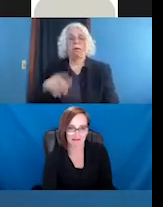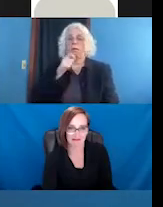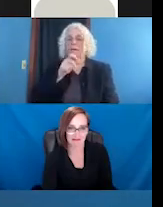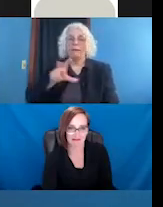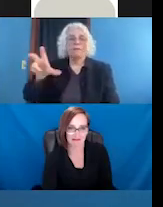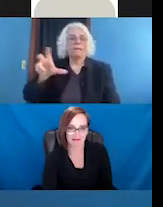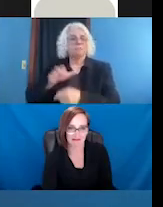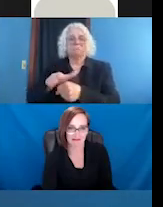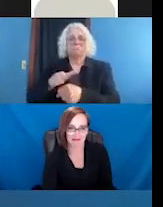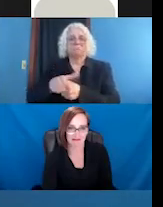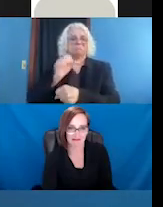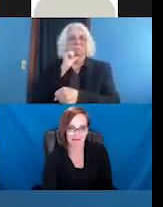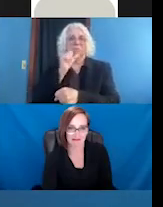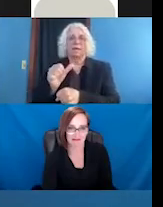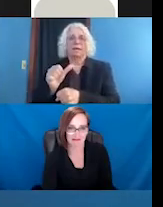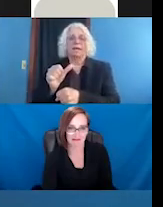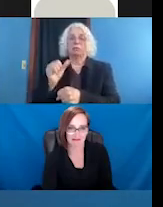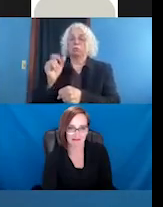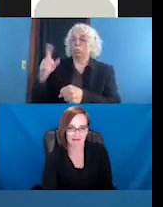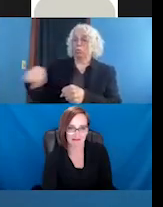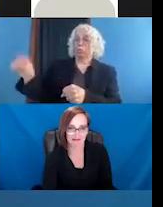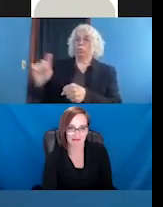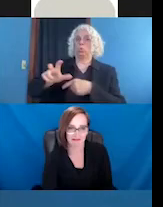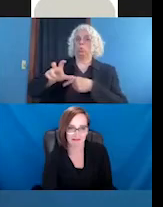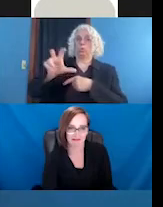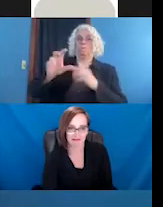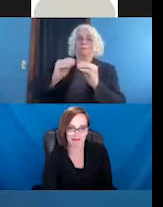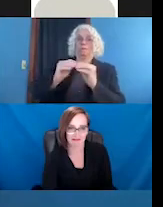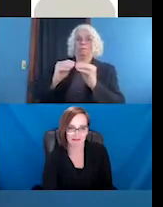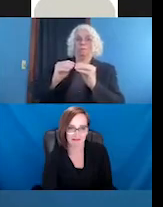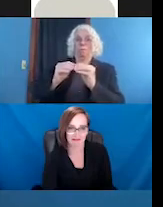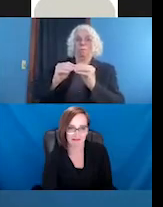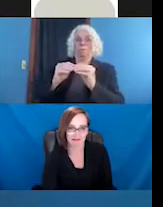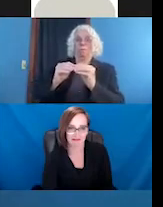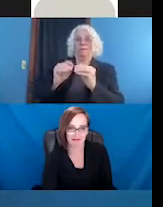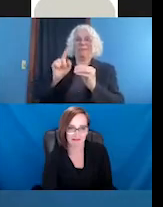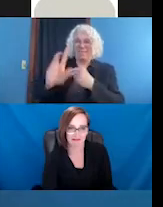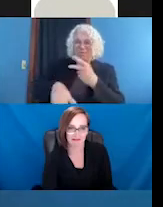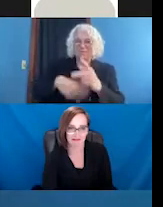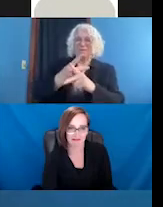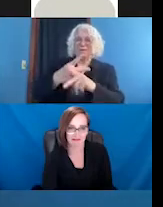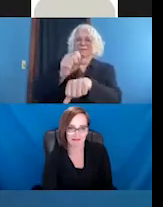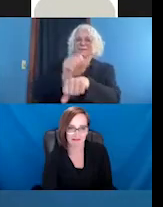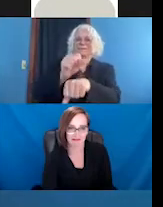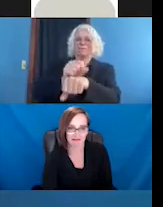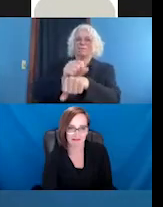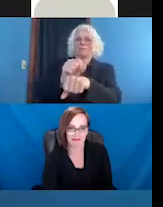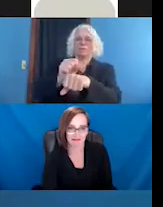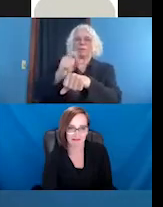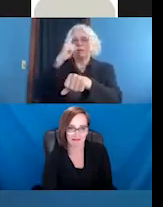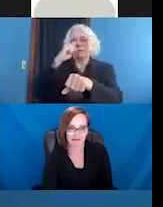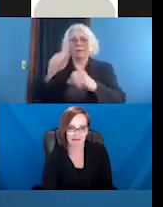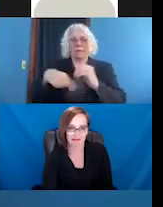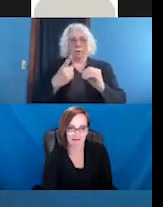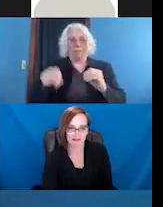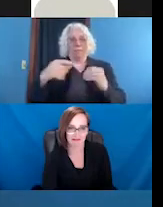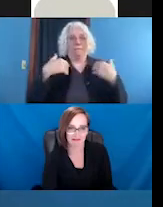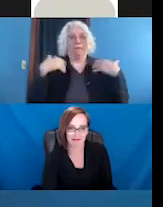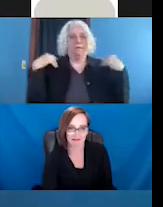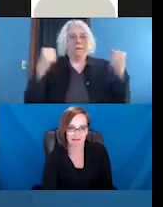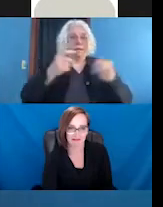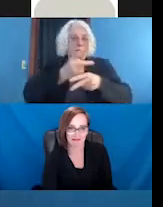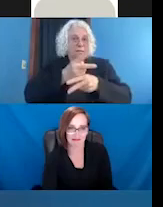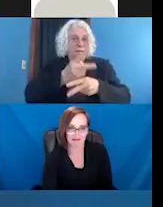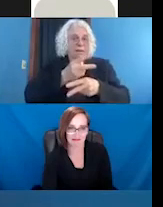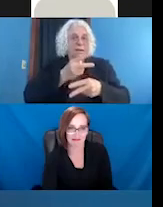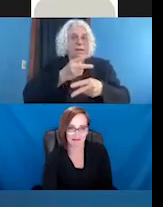so investing in in this type of work, investing in healthcare, making sure that we're not only keeping, but